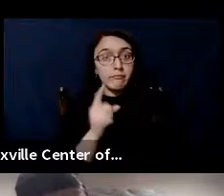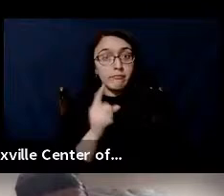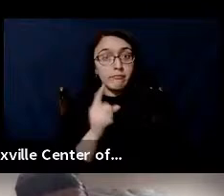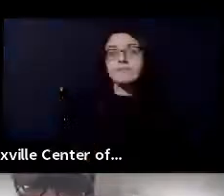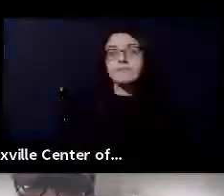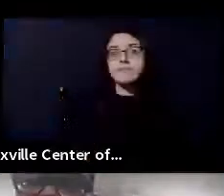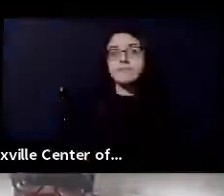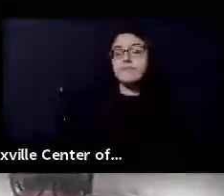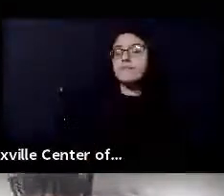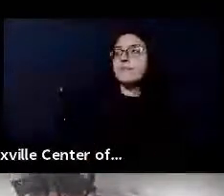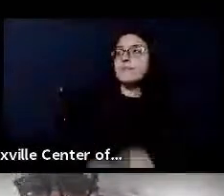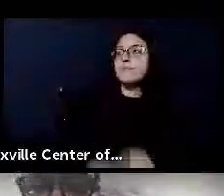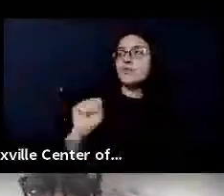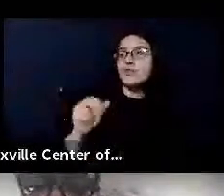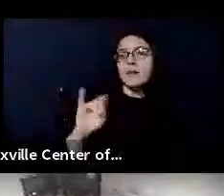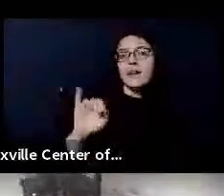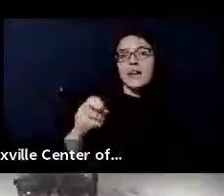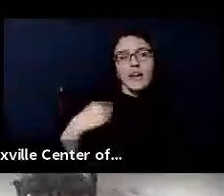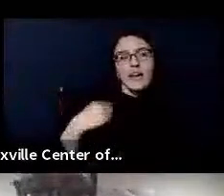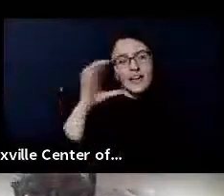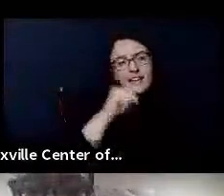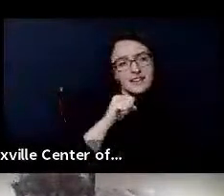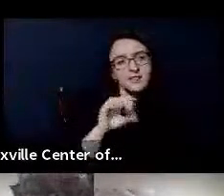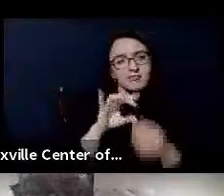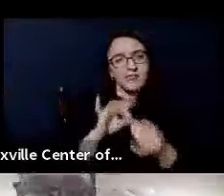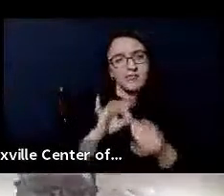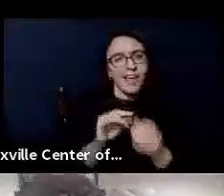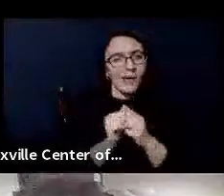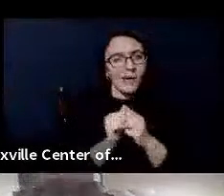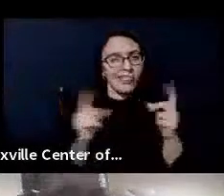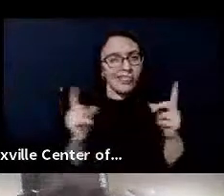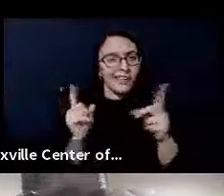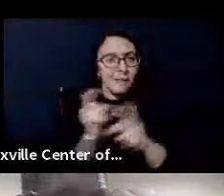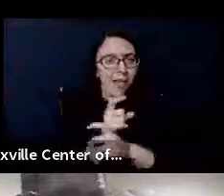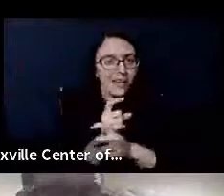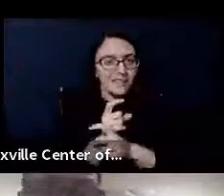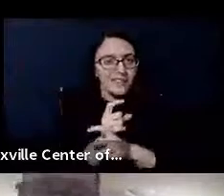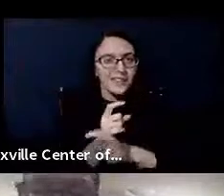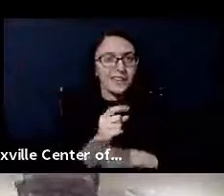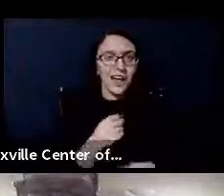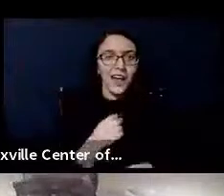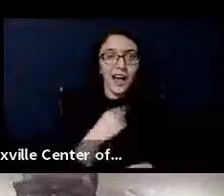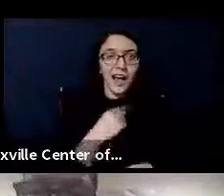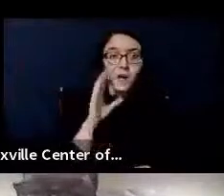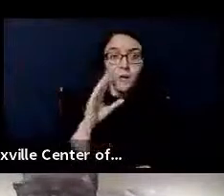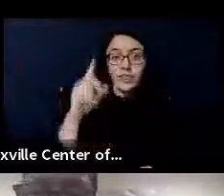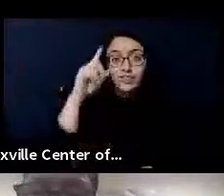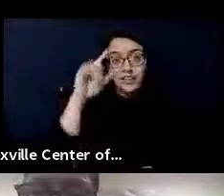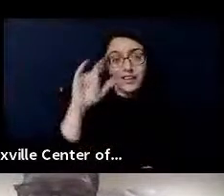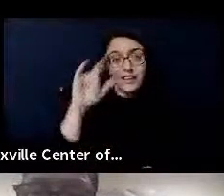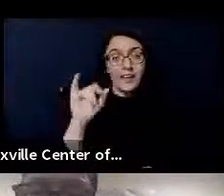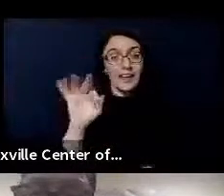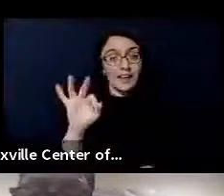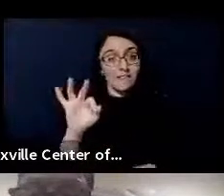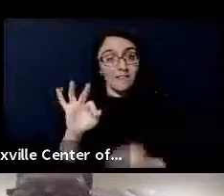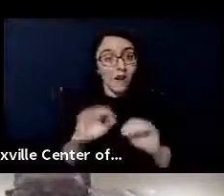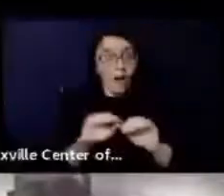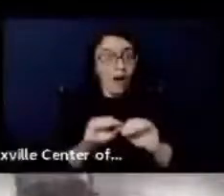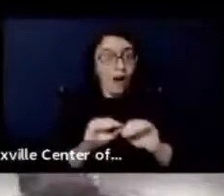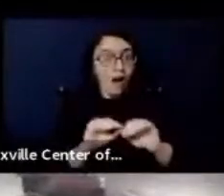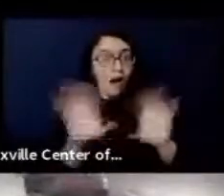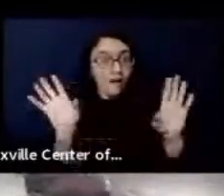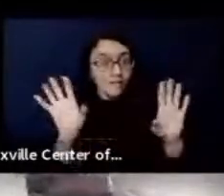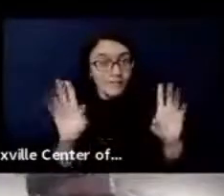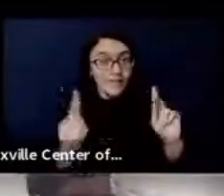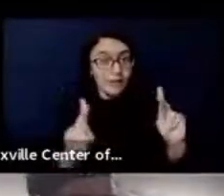The complexity of it. I mean, my thought would be if it was blatantly and obviously being not